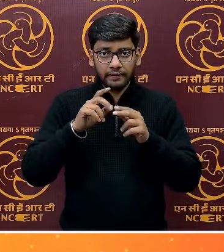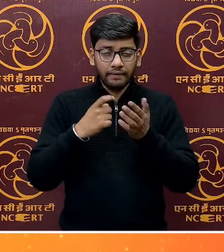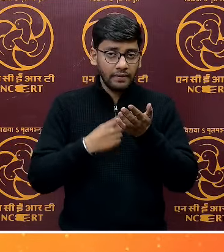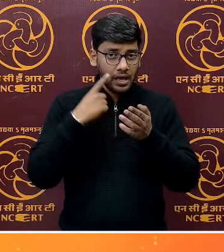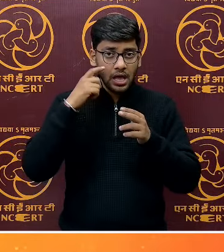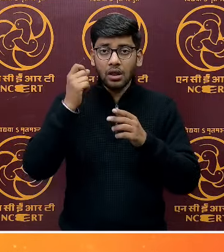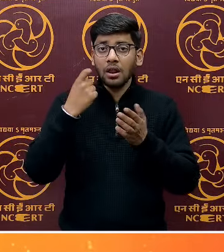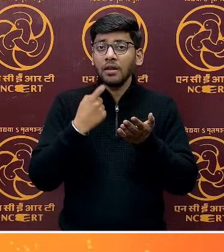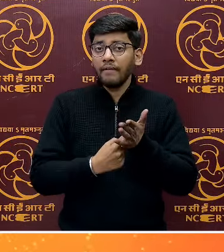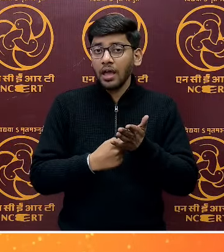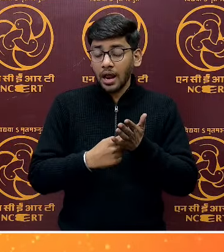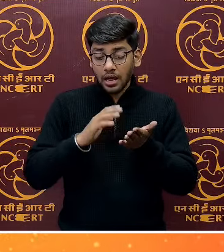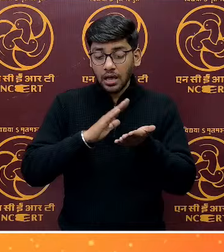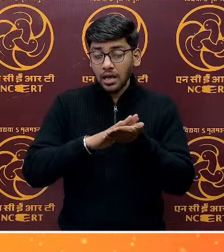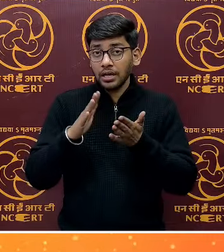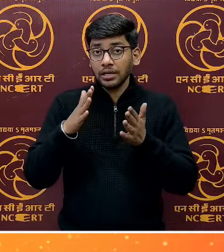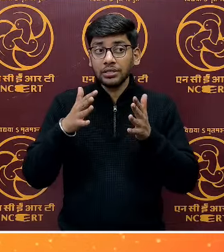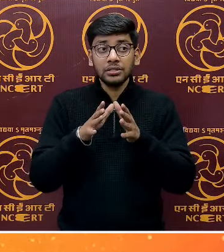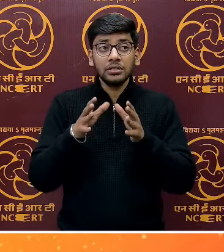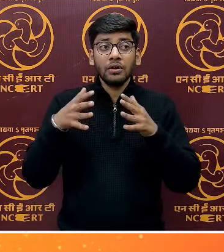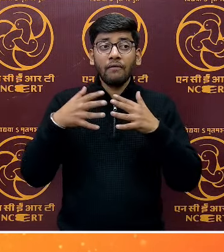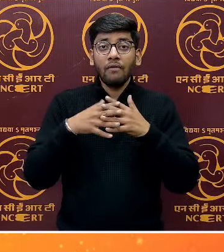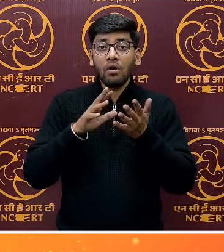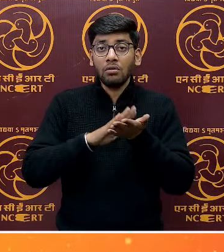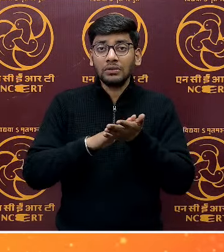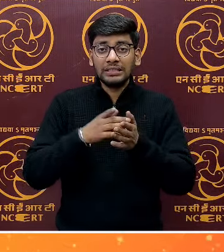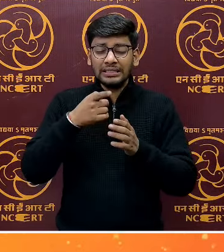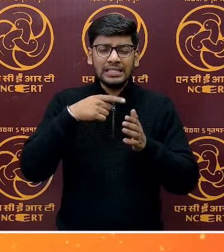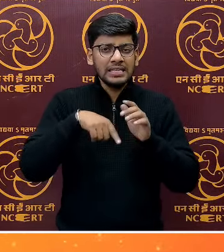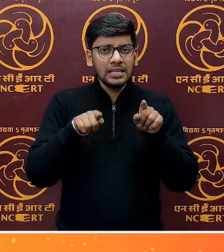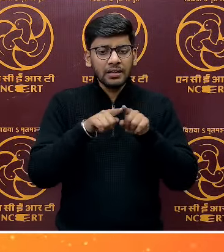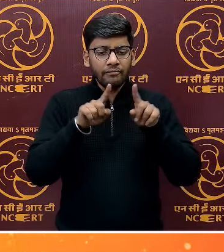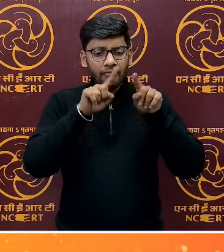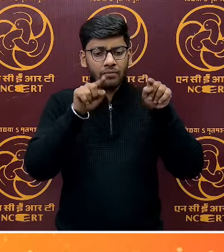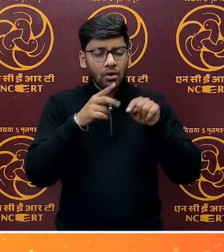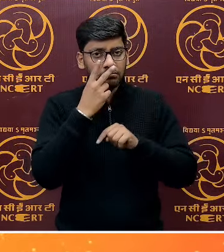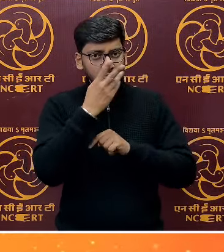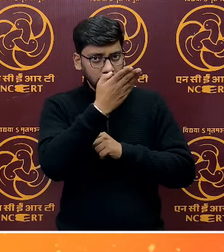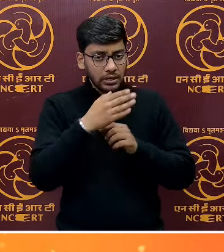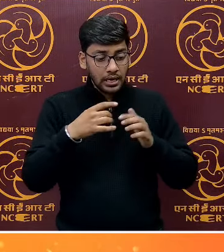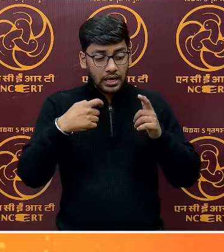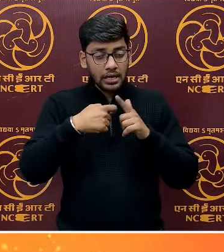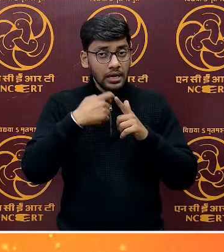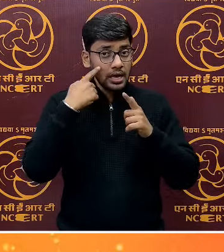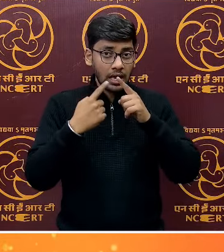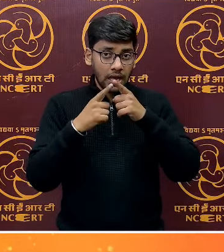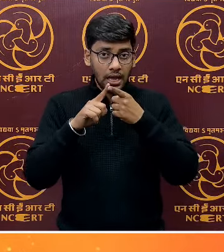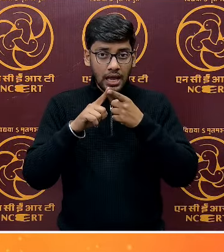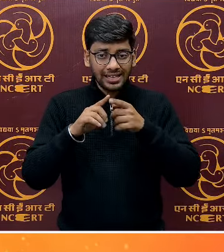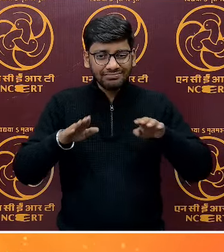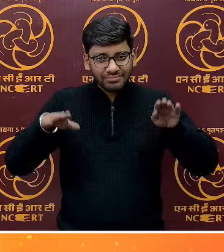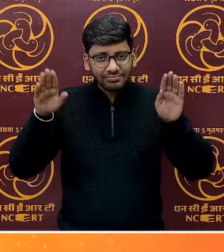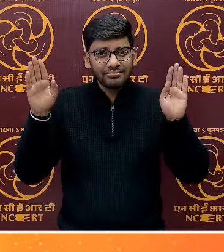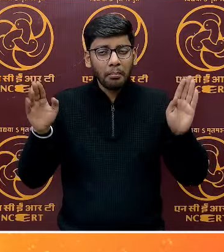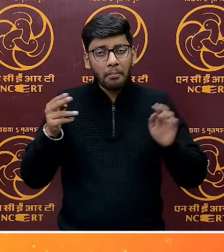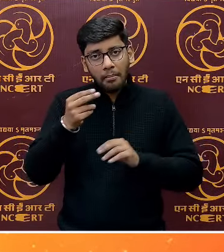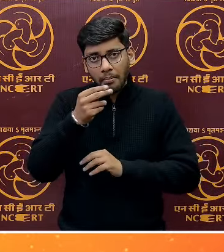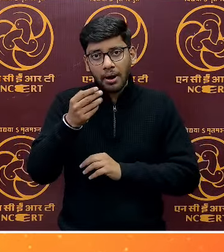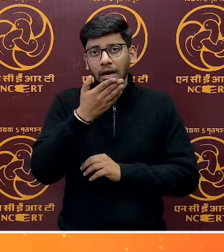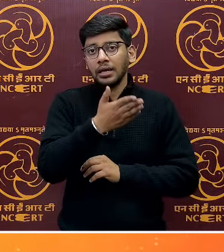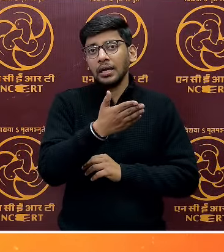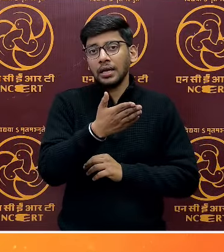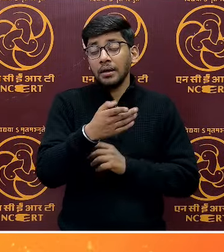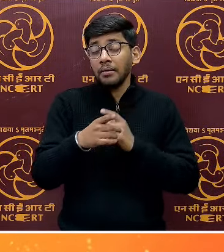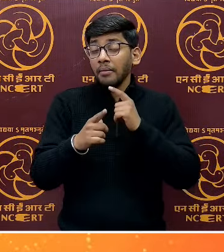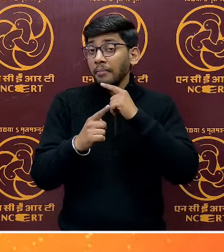So this is the image that you are seeing is that of a kite, and this is what the kite, the paper kite, is